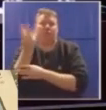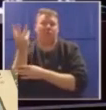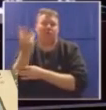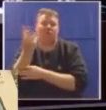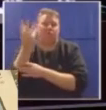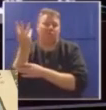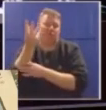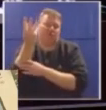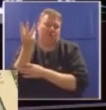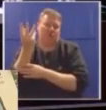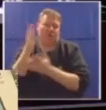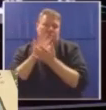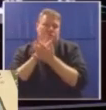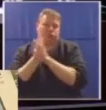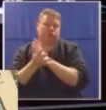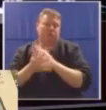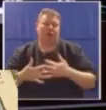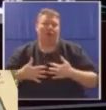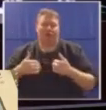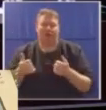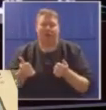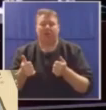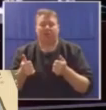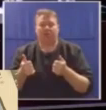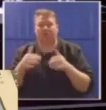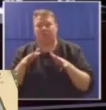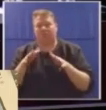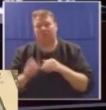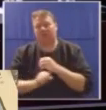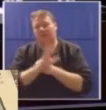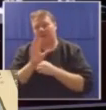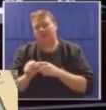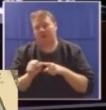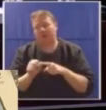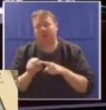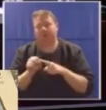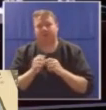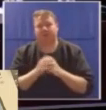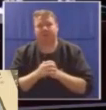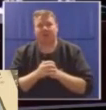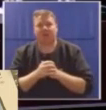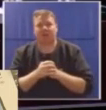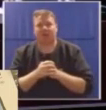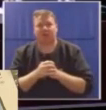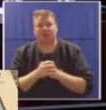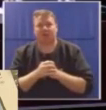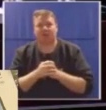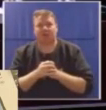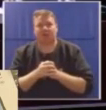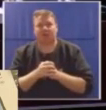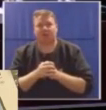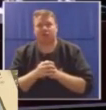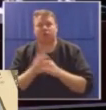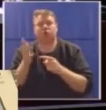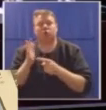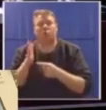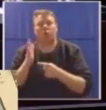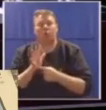emissions and the way they are affecting the health of South Africans. And that in many ways brought home the